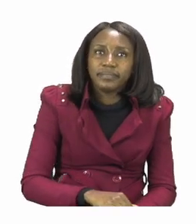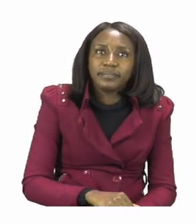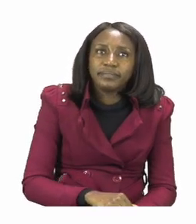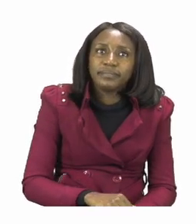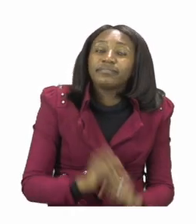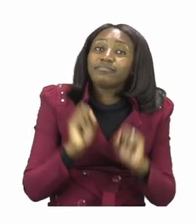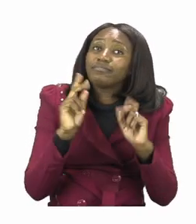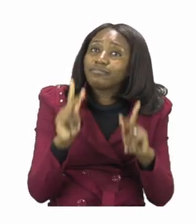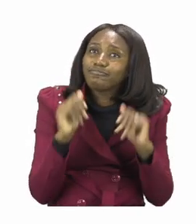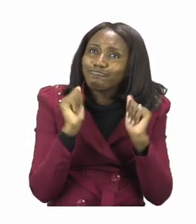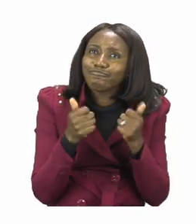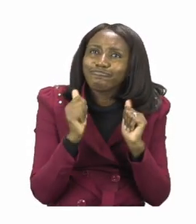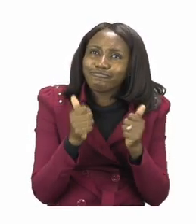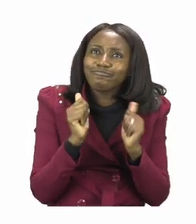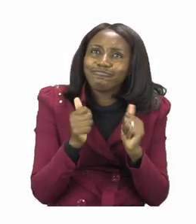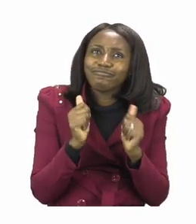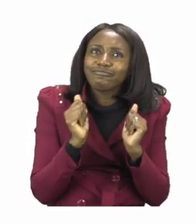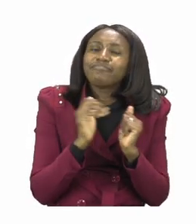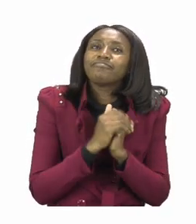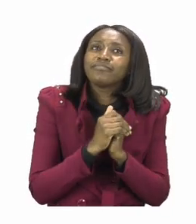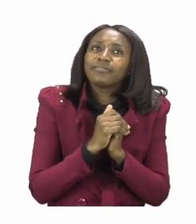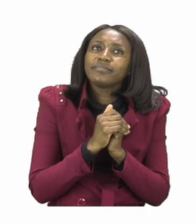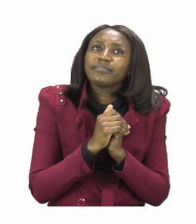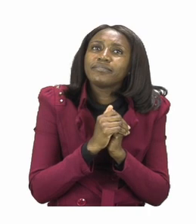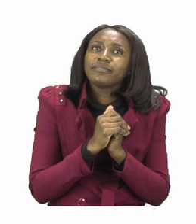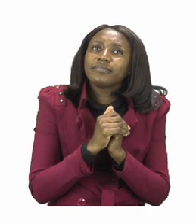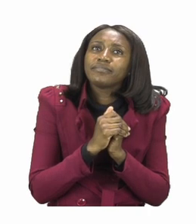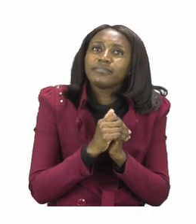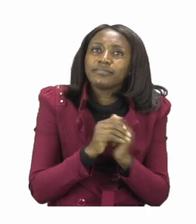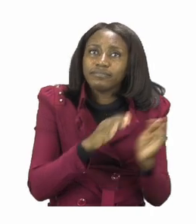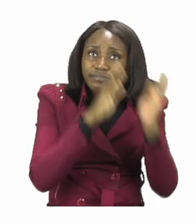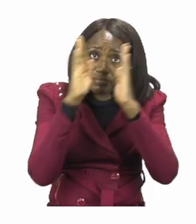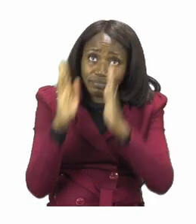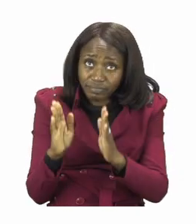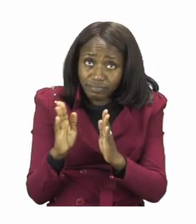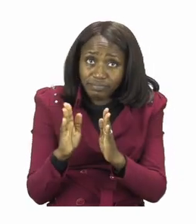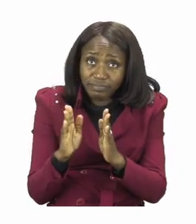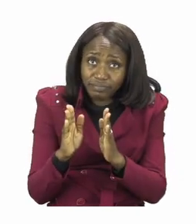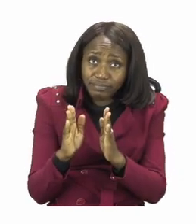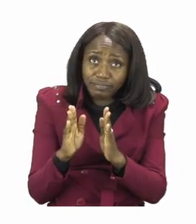Good job, everyone. Well done. Now let's do the second part.